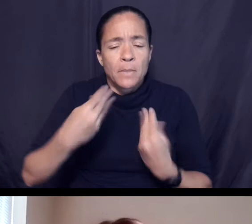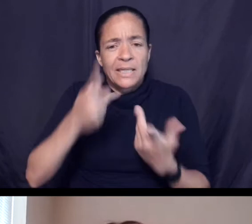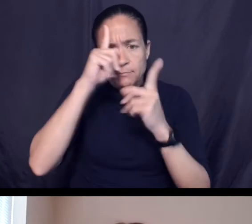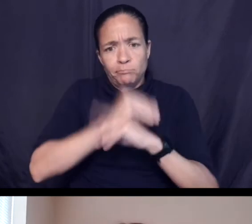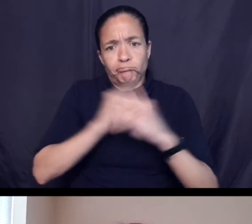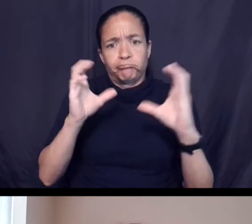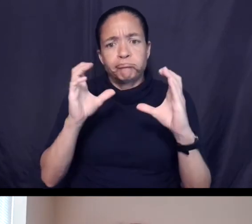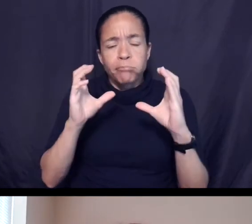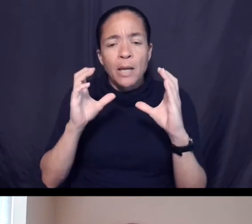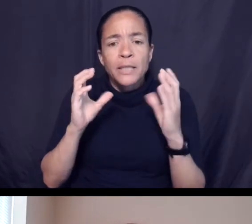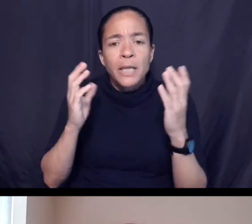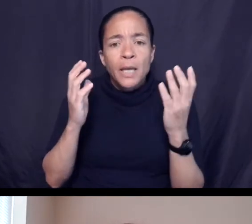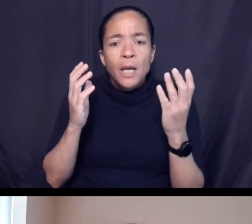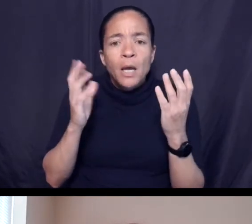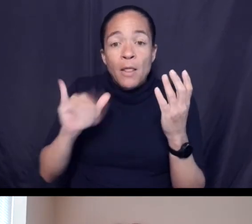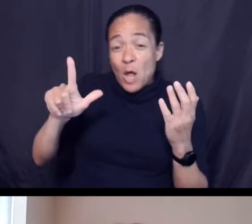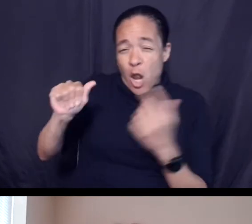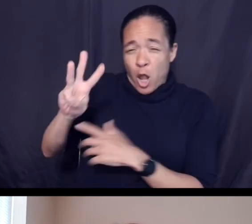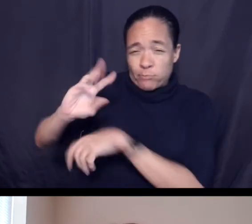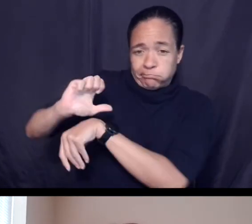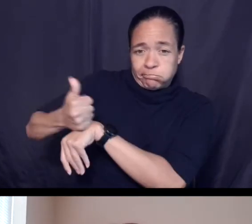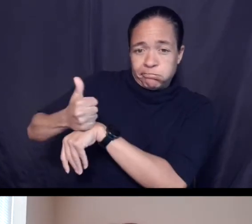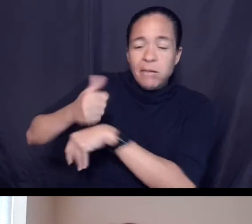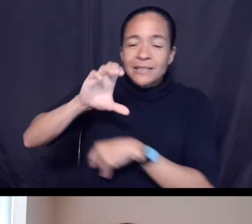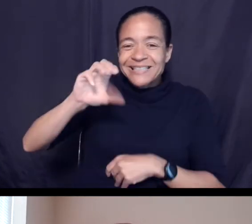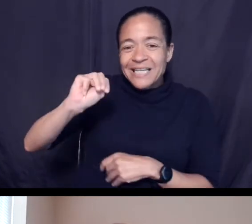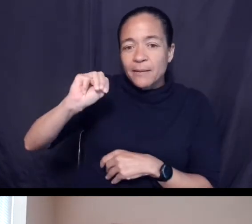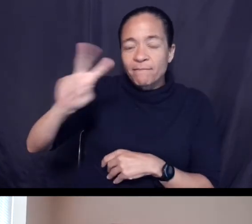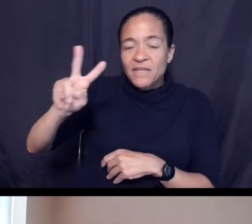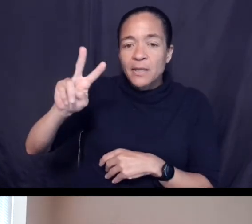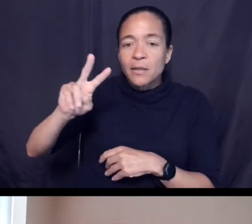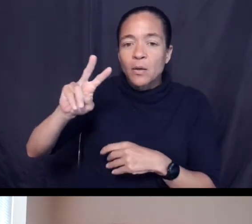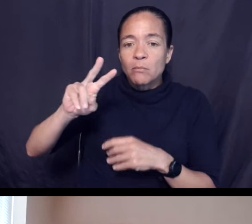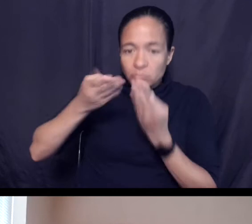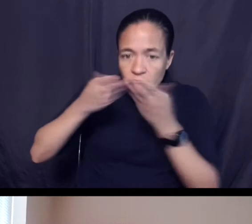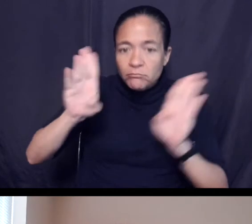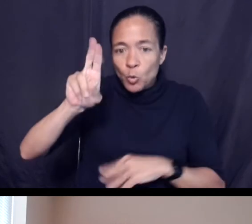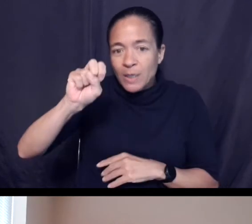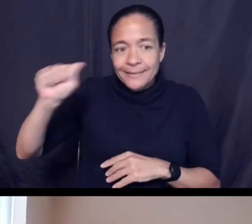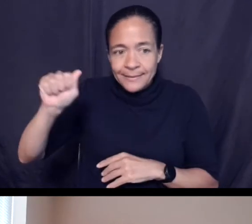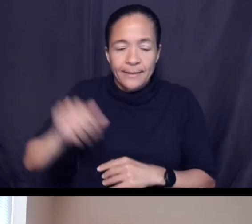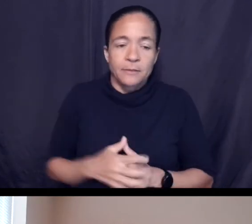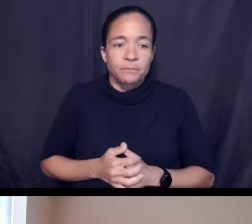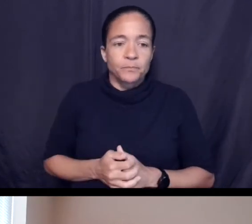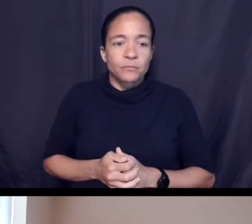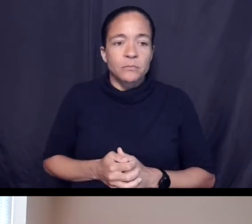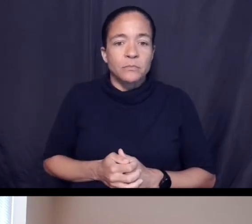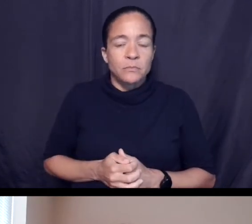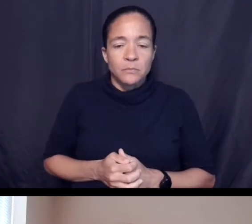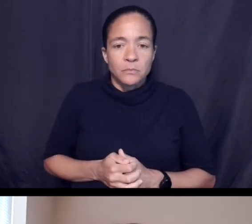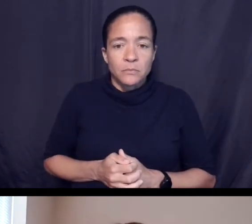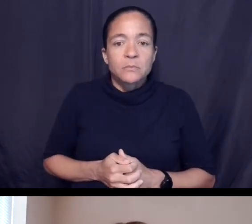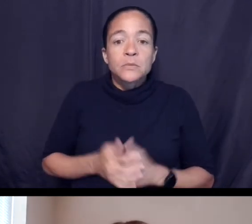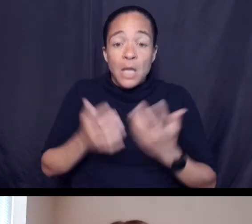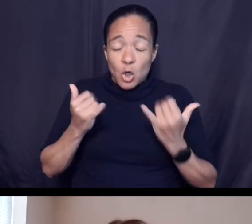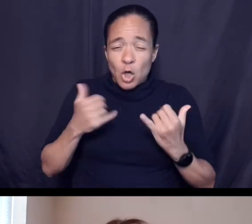you an idea of where we're at in terms of CMV legislation in the United States. So currently, there's quite a few